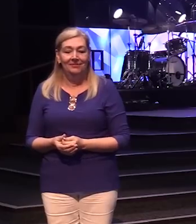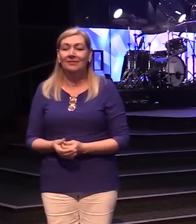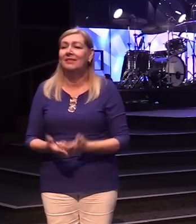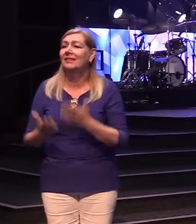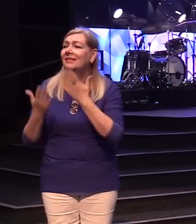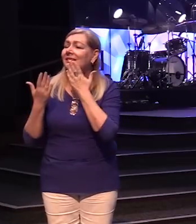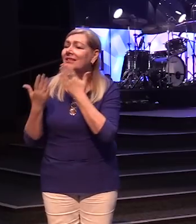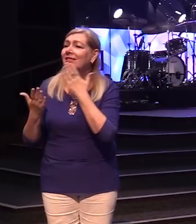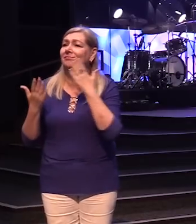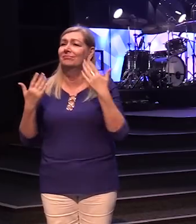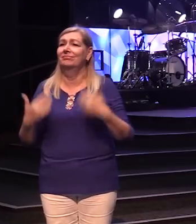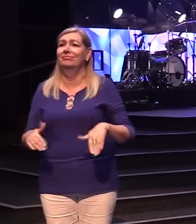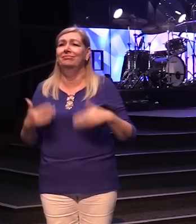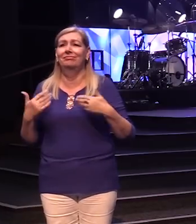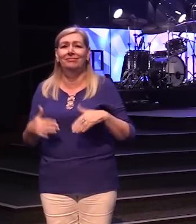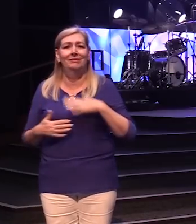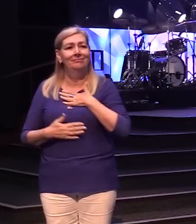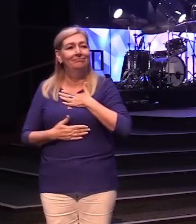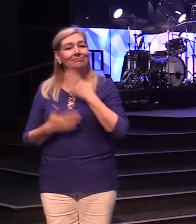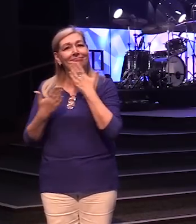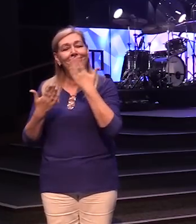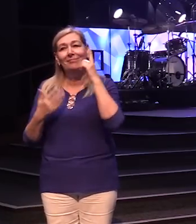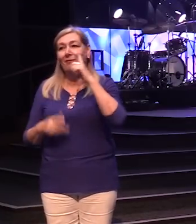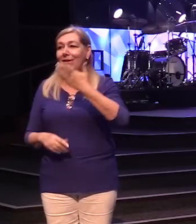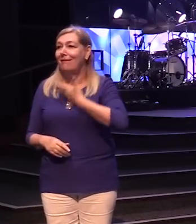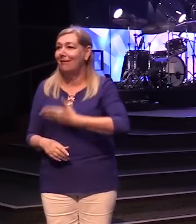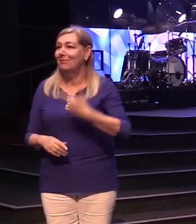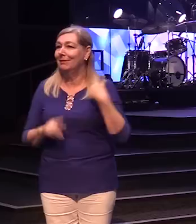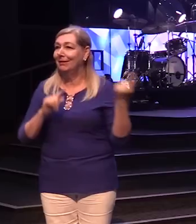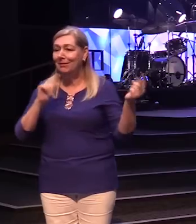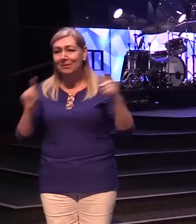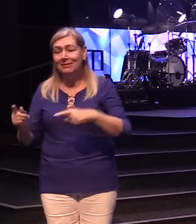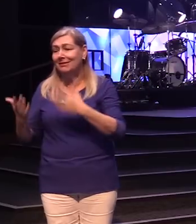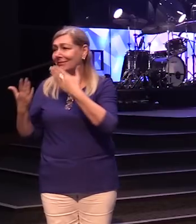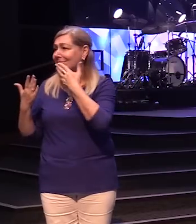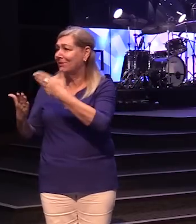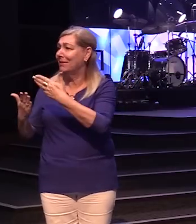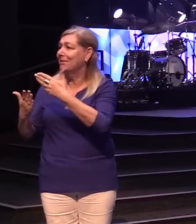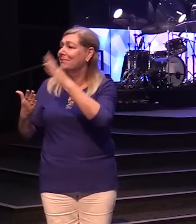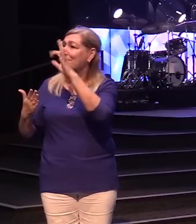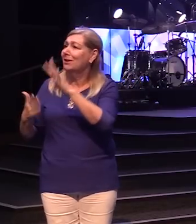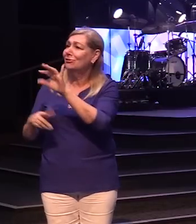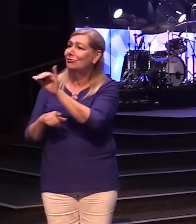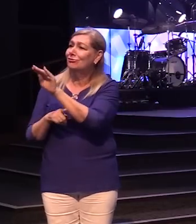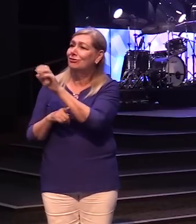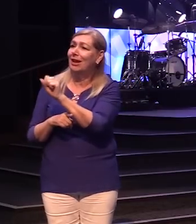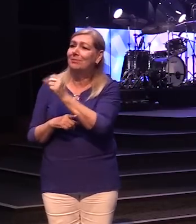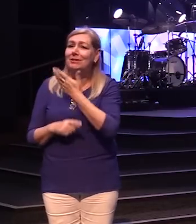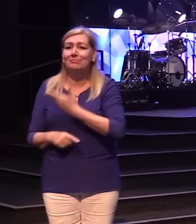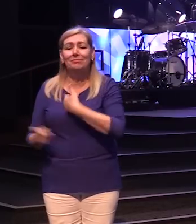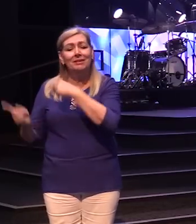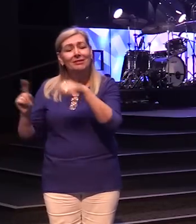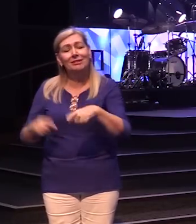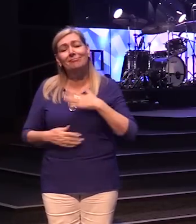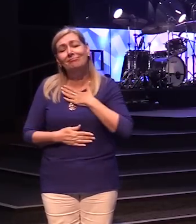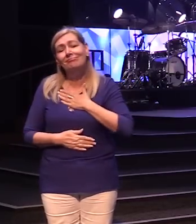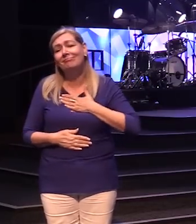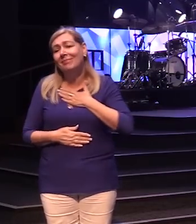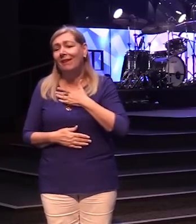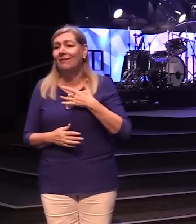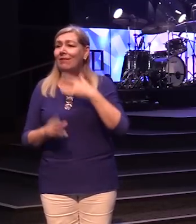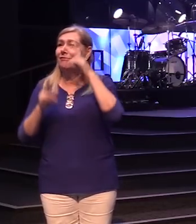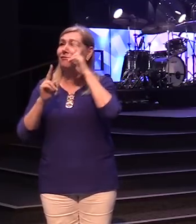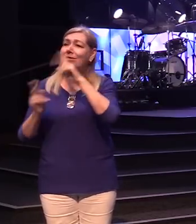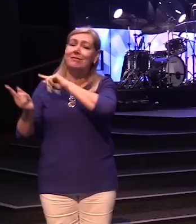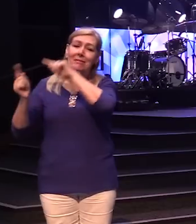Thank you. What a gracious introduction. Thanks to Pastor James for the invitation to be here. It's always a joy and an honor to